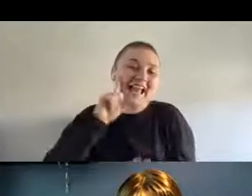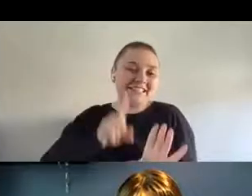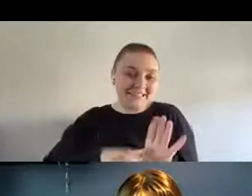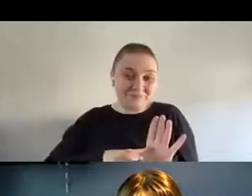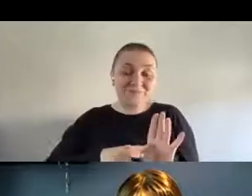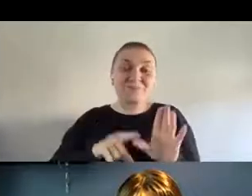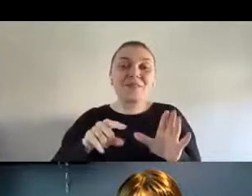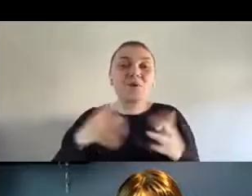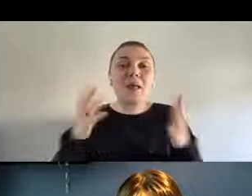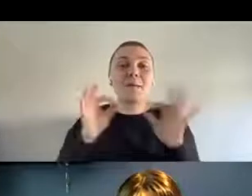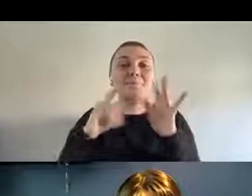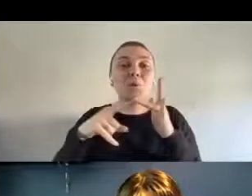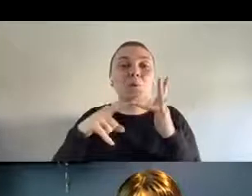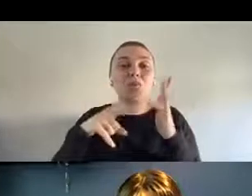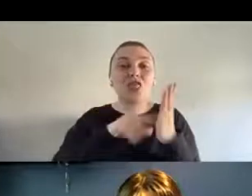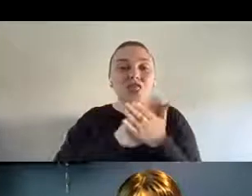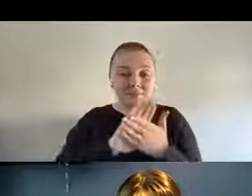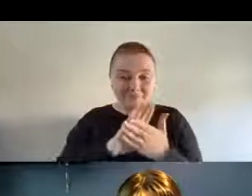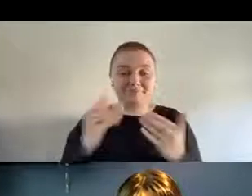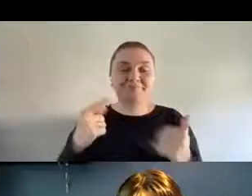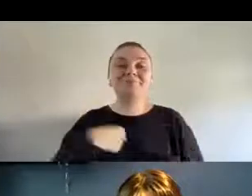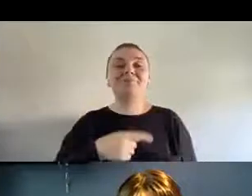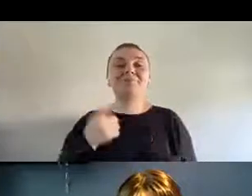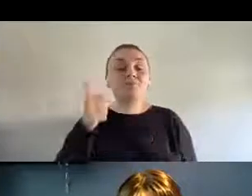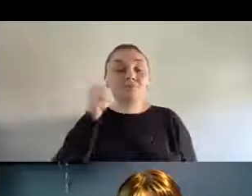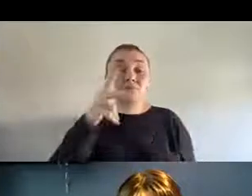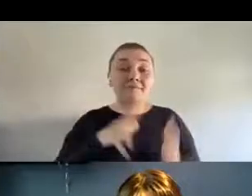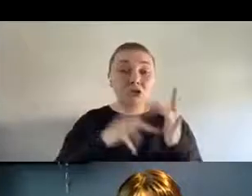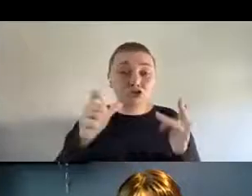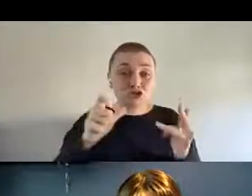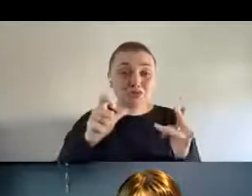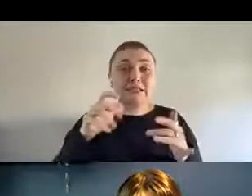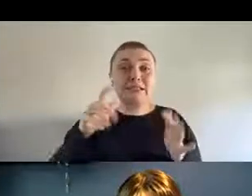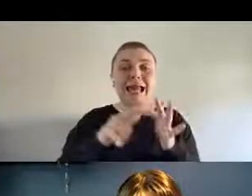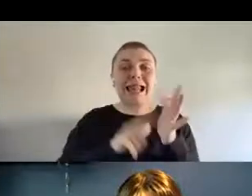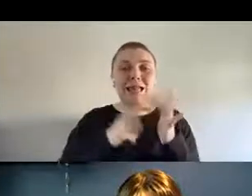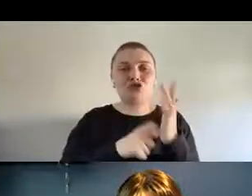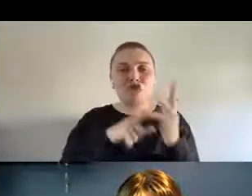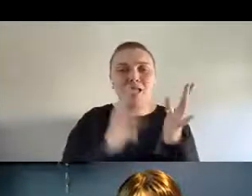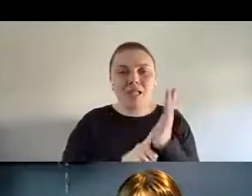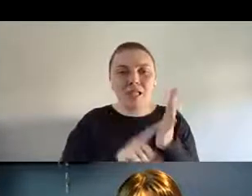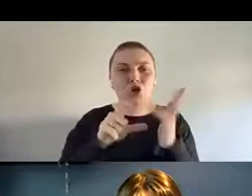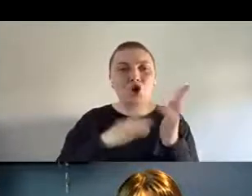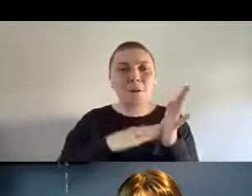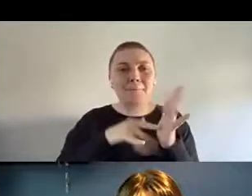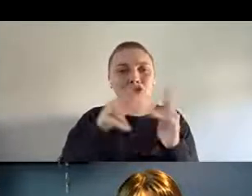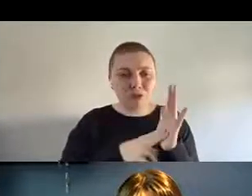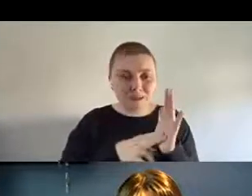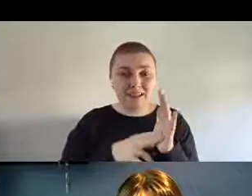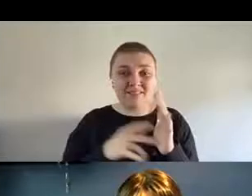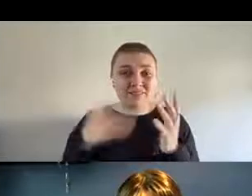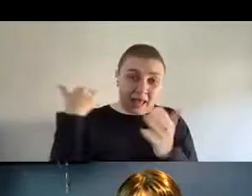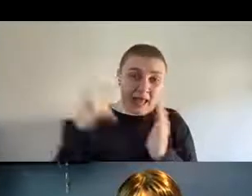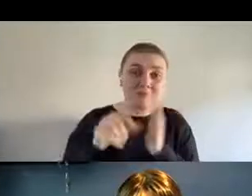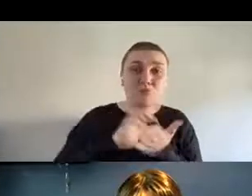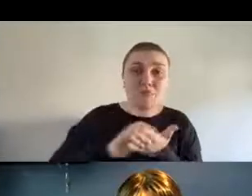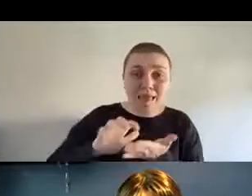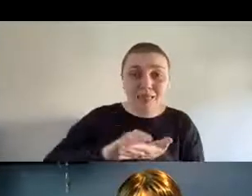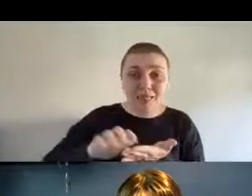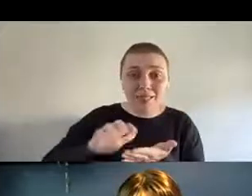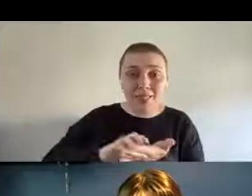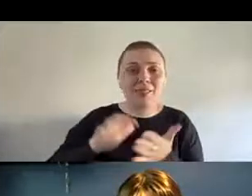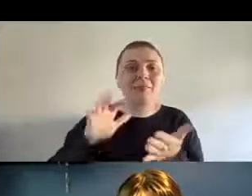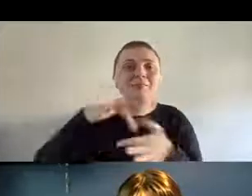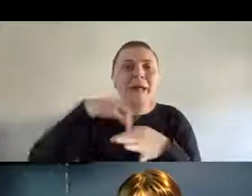because the Victorian Electoral Commission has for some time had in place Braille ballot papers for people